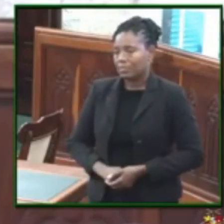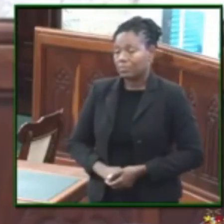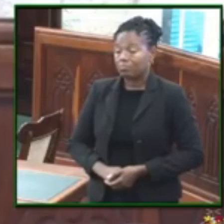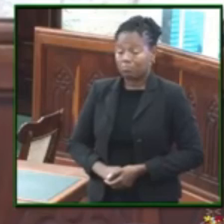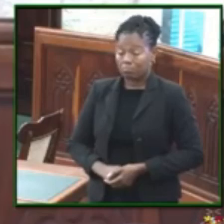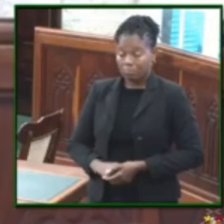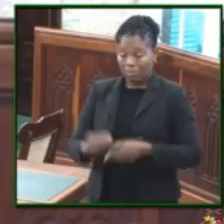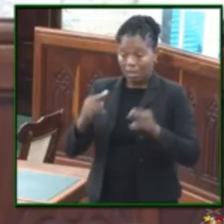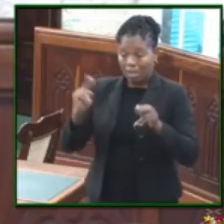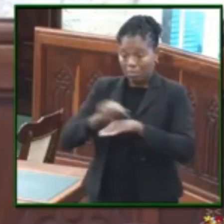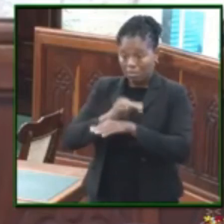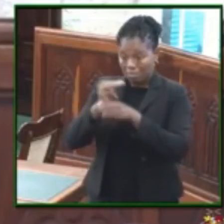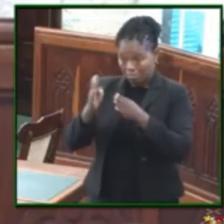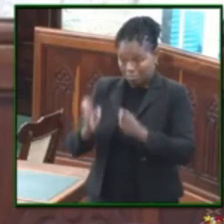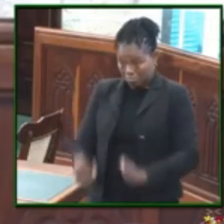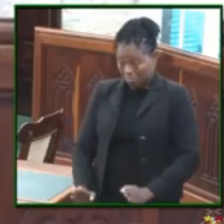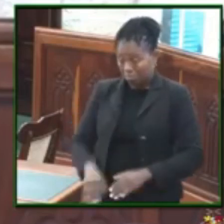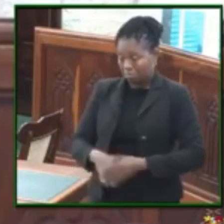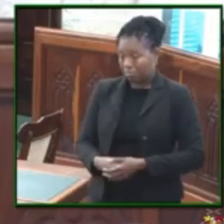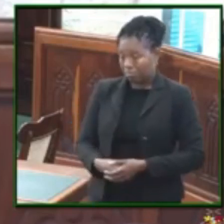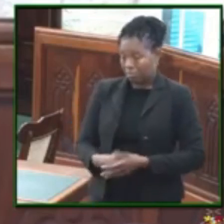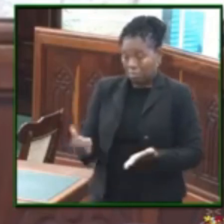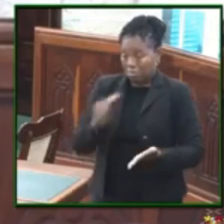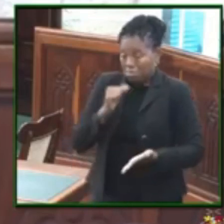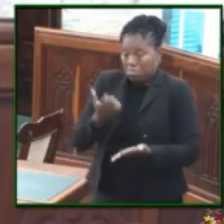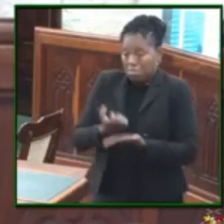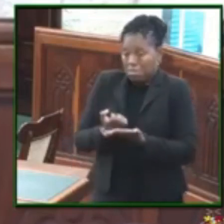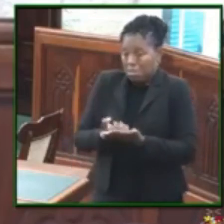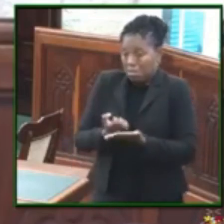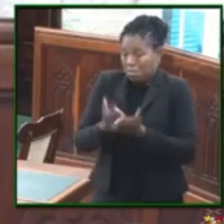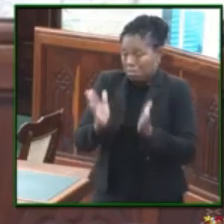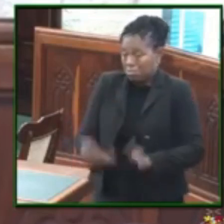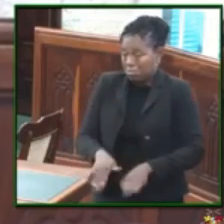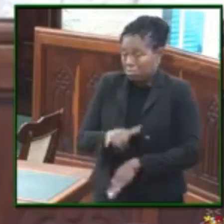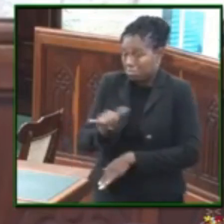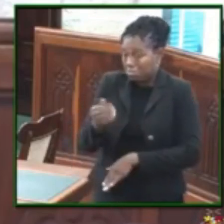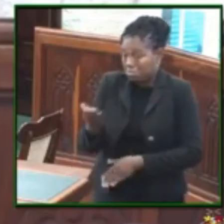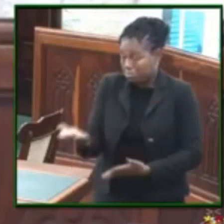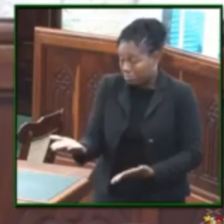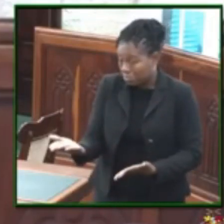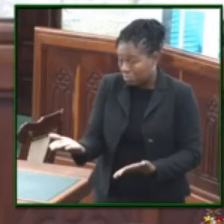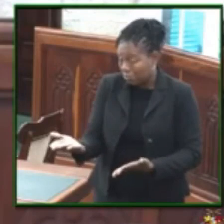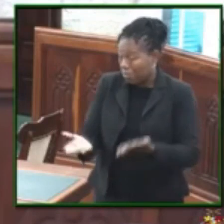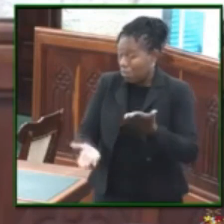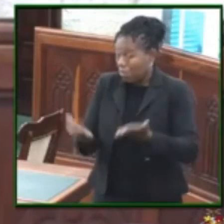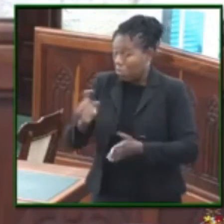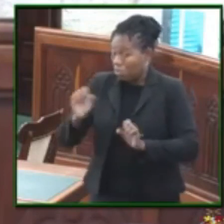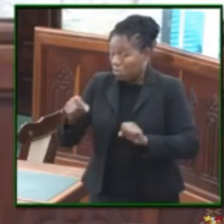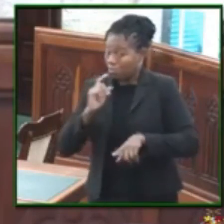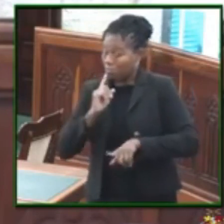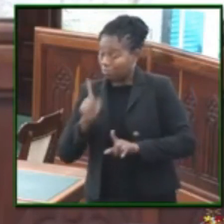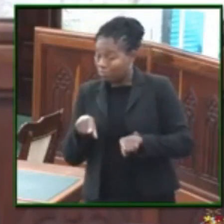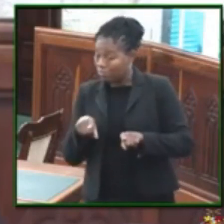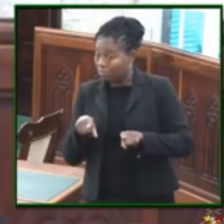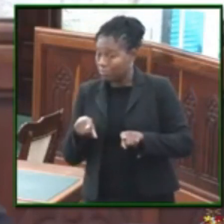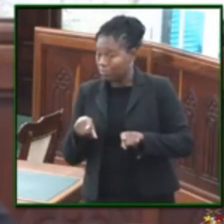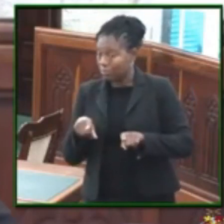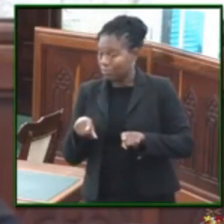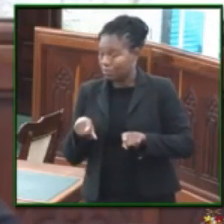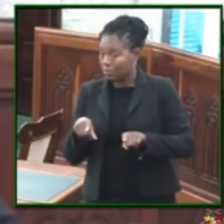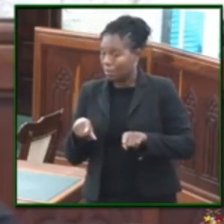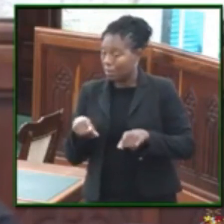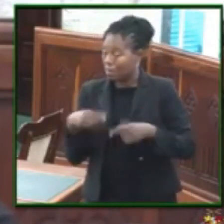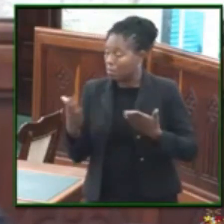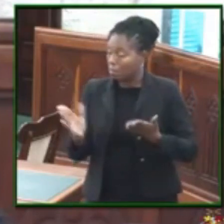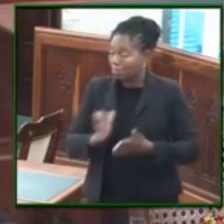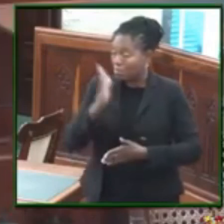Honourable member, I'm not the economist that you are. Through you, sir. And maybe you have an answer. And it